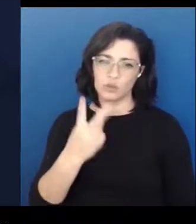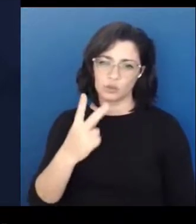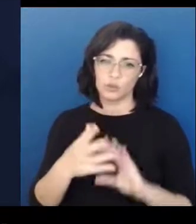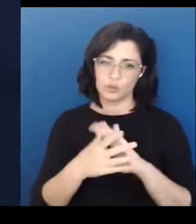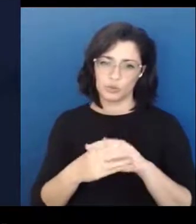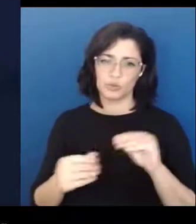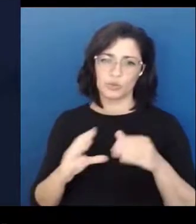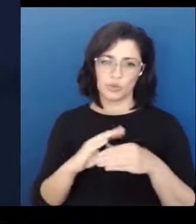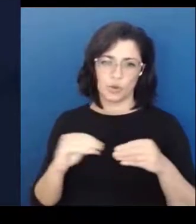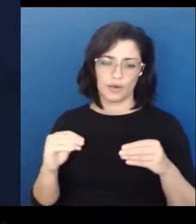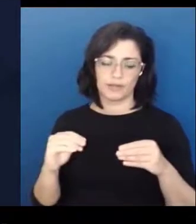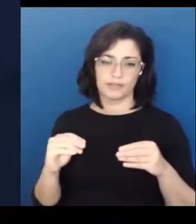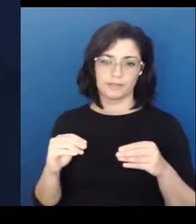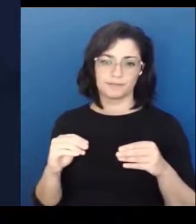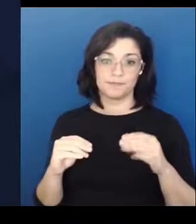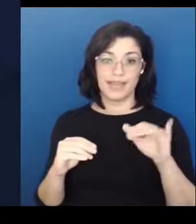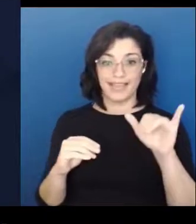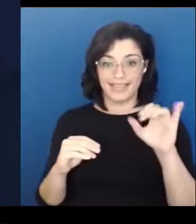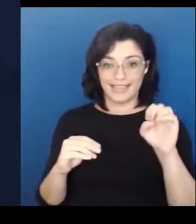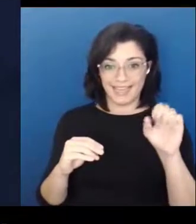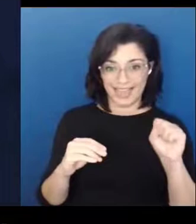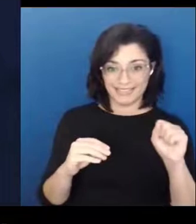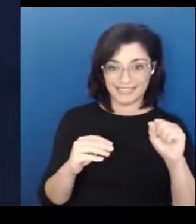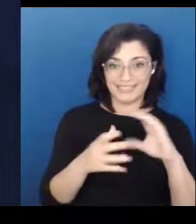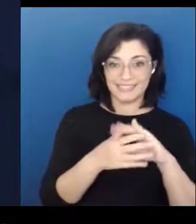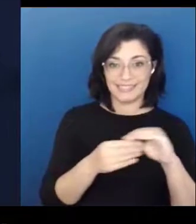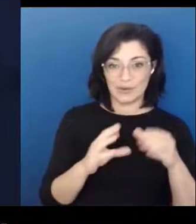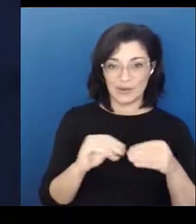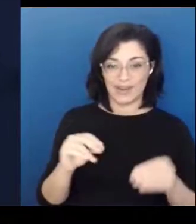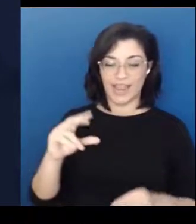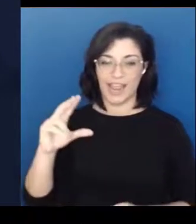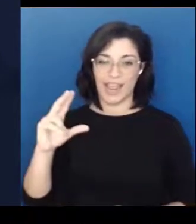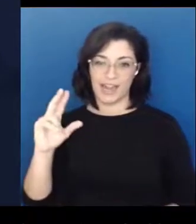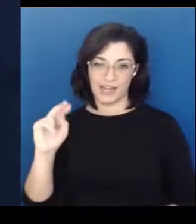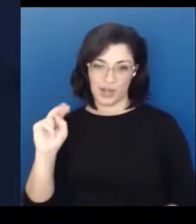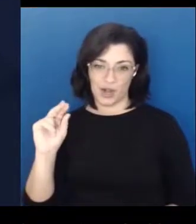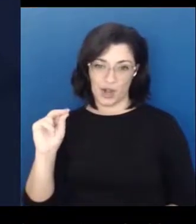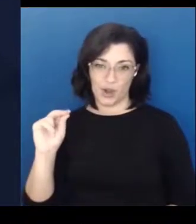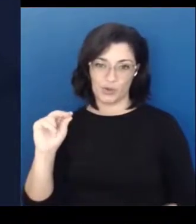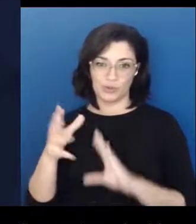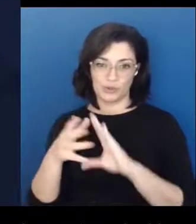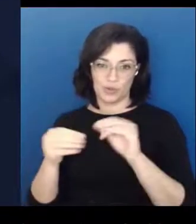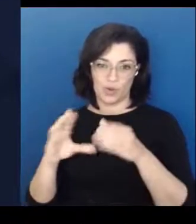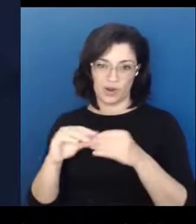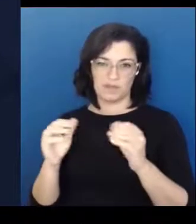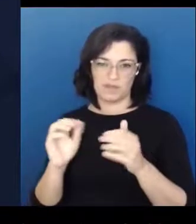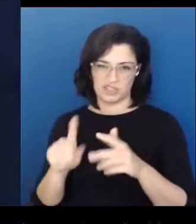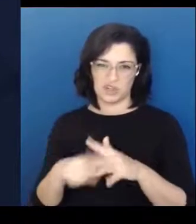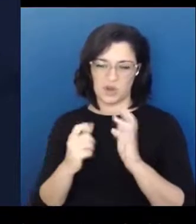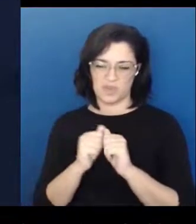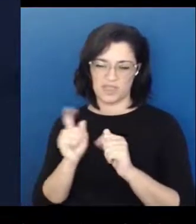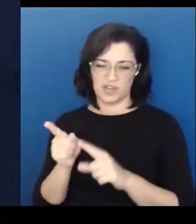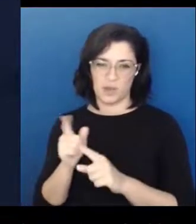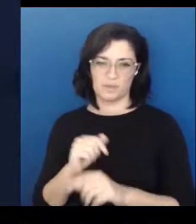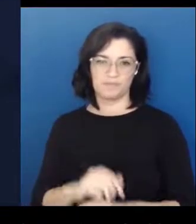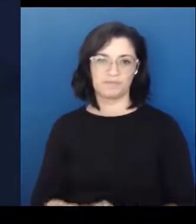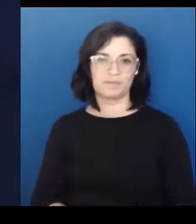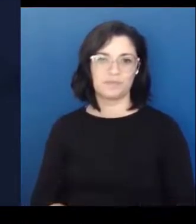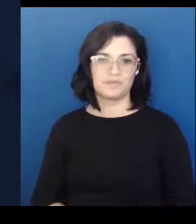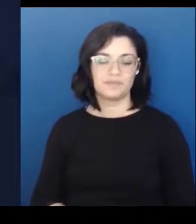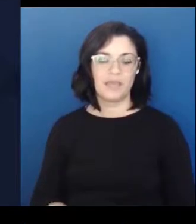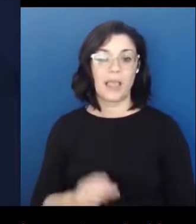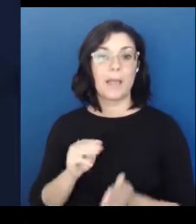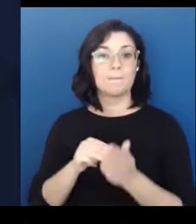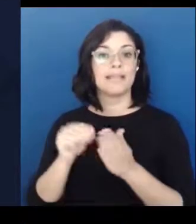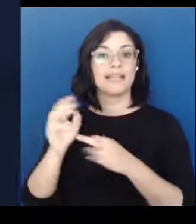story. And I'm going to start with a no story. A million years ago, back in my 20s, I was living in